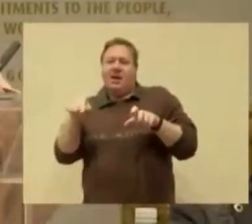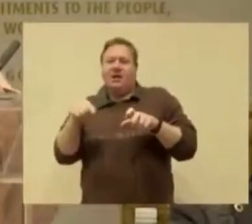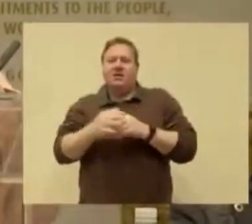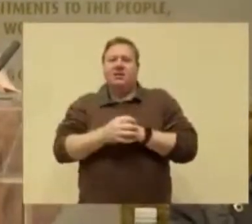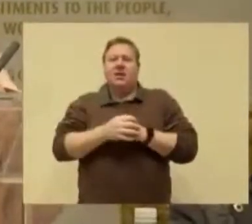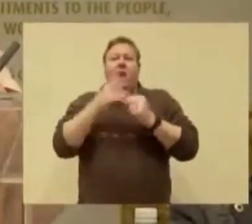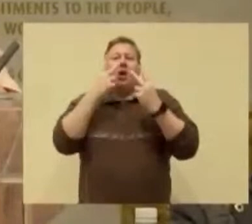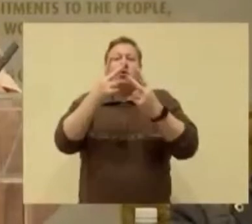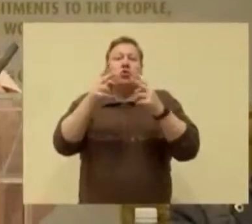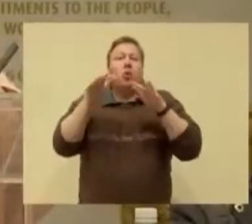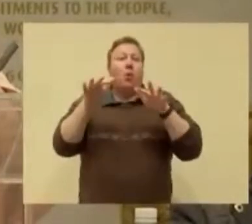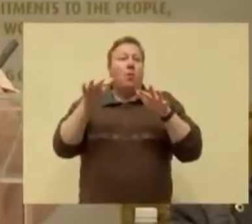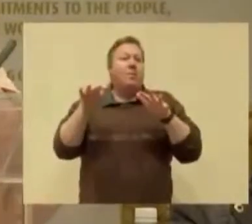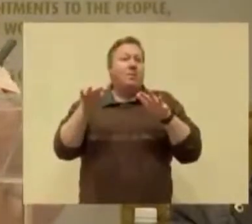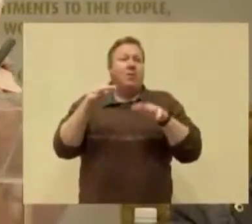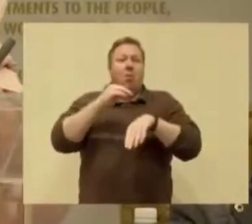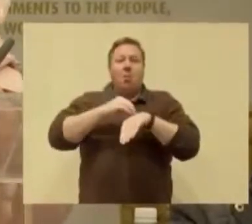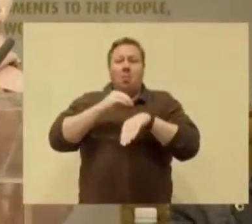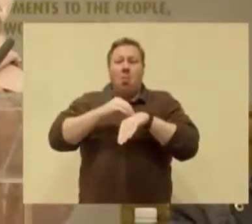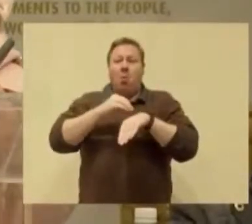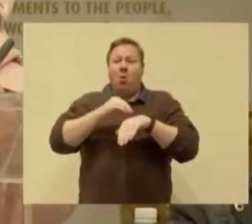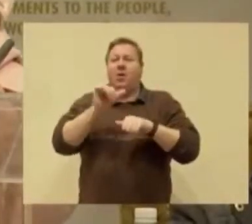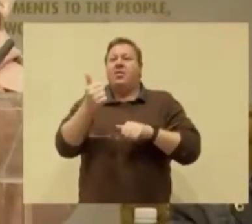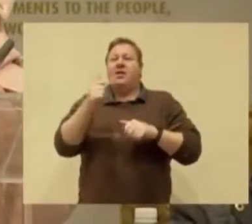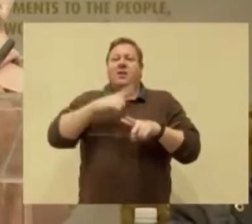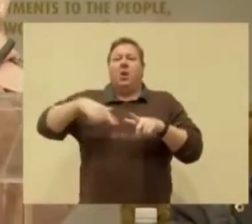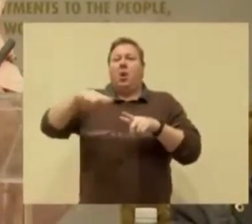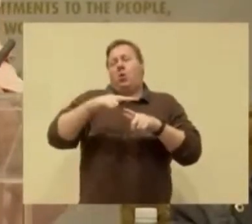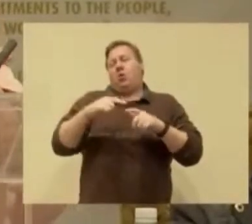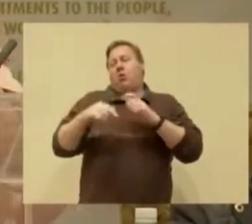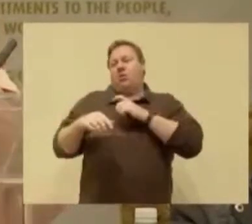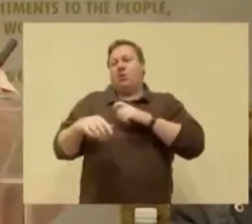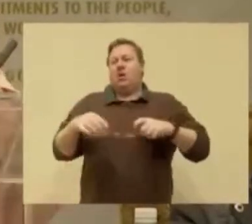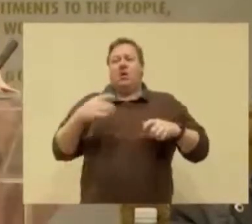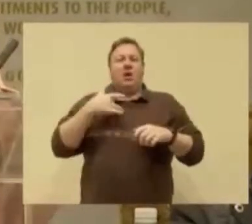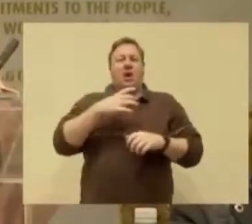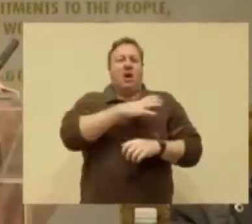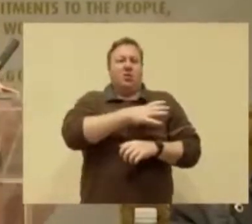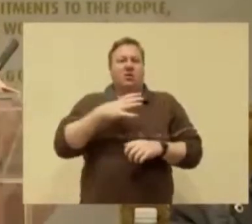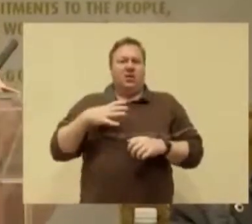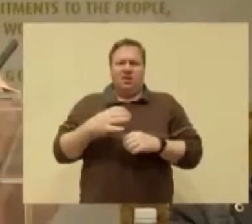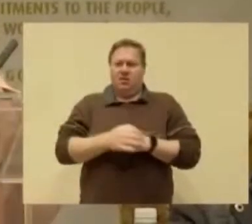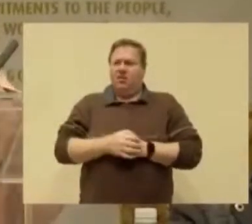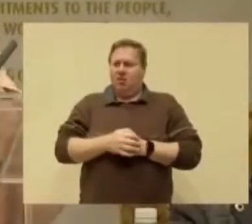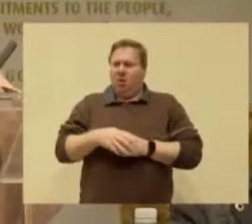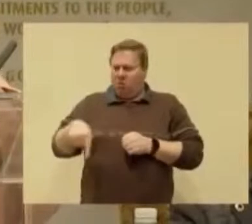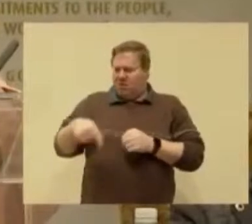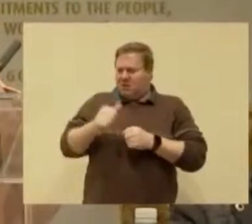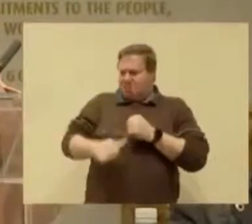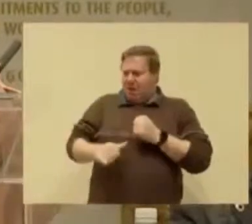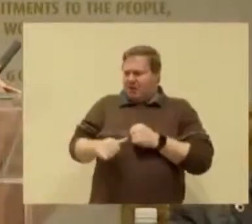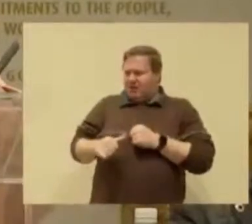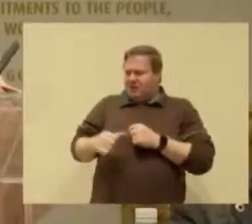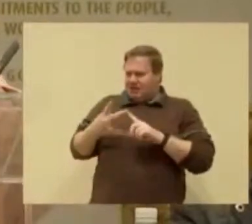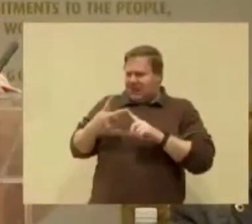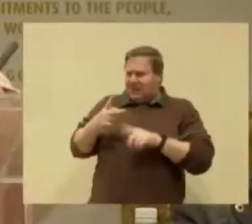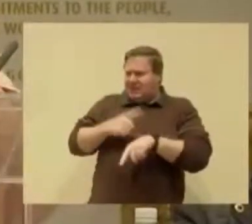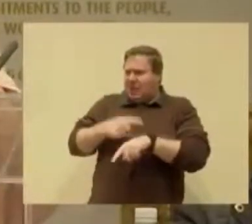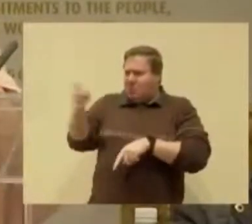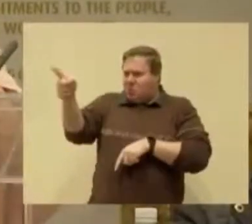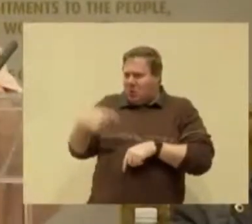province more than their local councillors people will tell me you are here for the second time this month we have never seen our